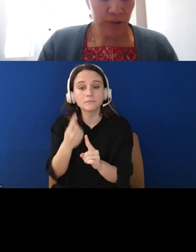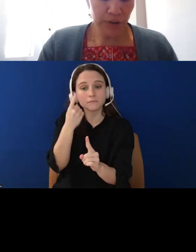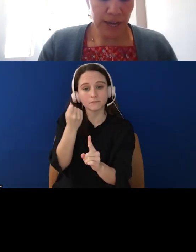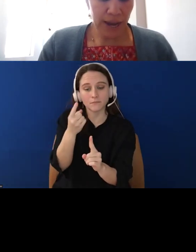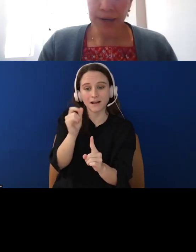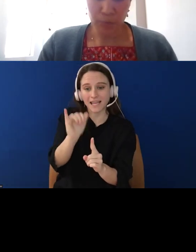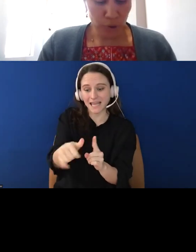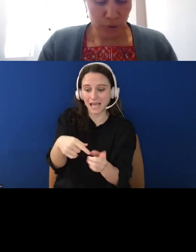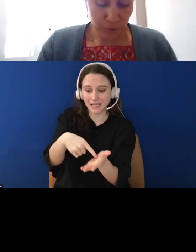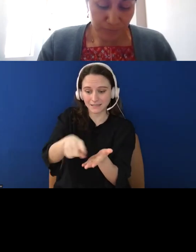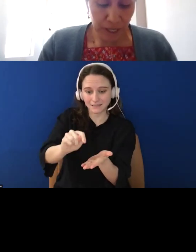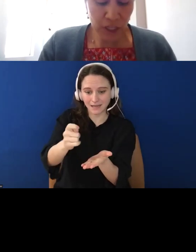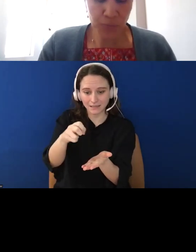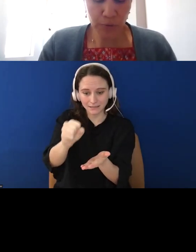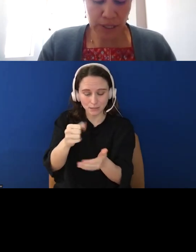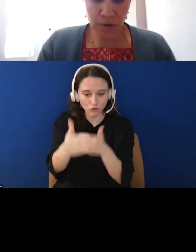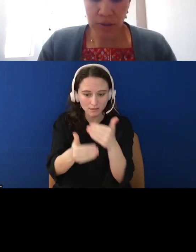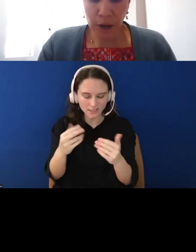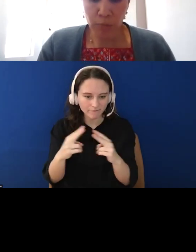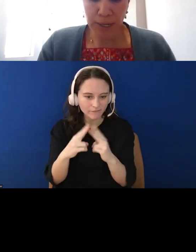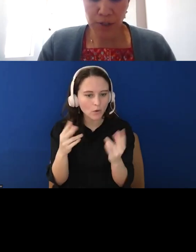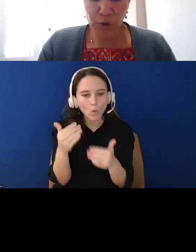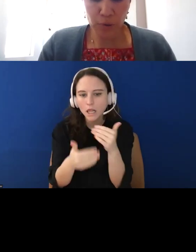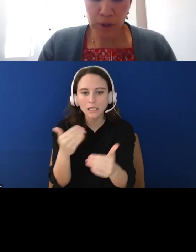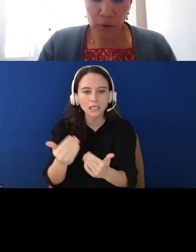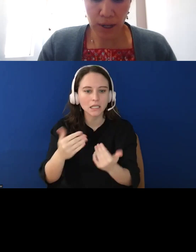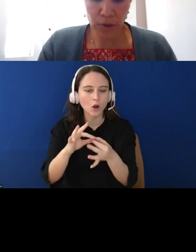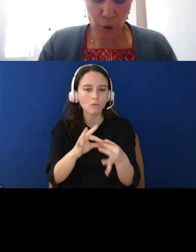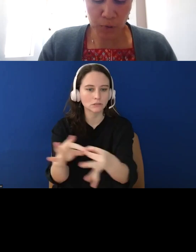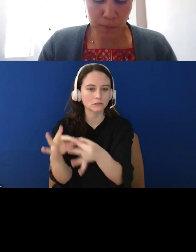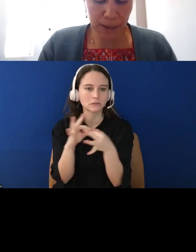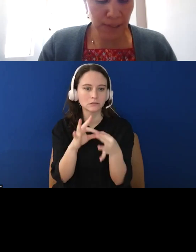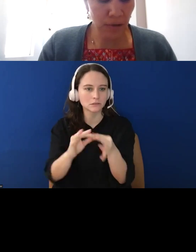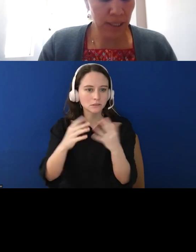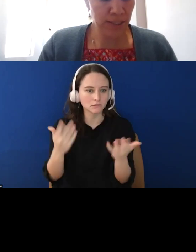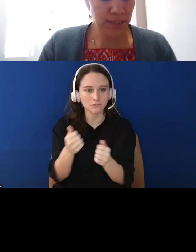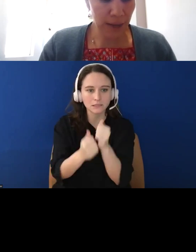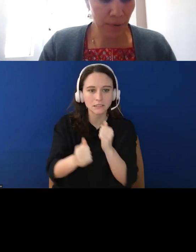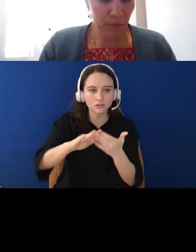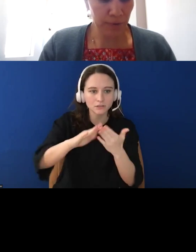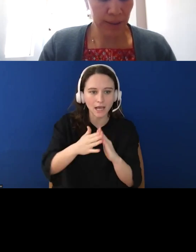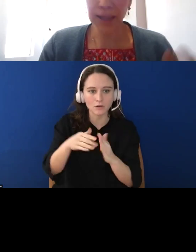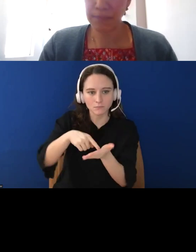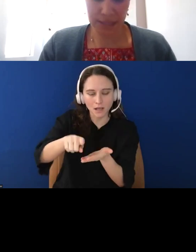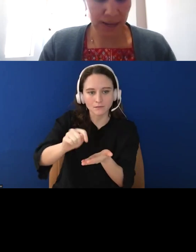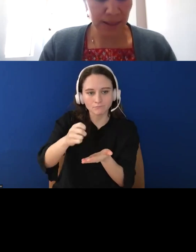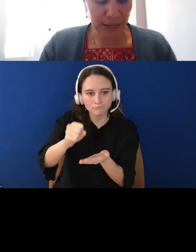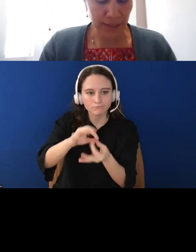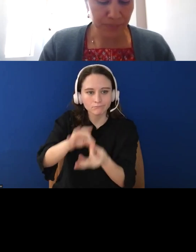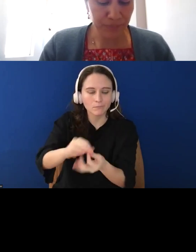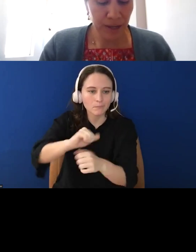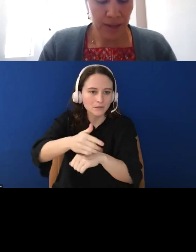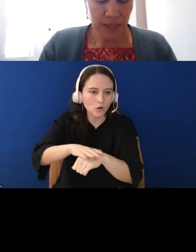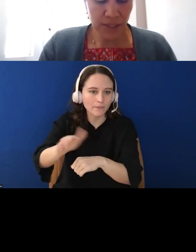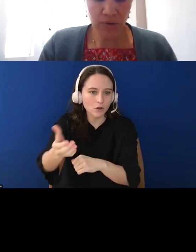very orderly and harmonious. Each province or town pays tribute with local crops based on its type of climate and